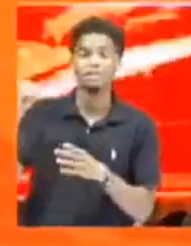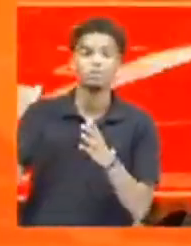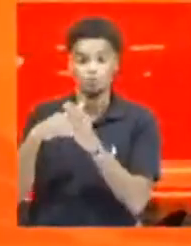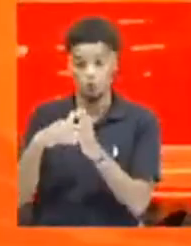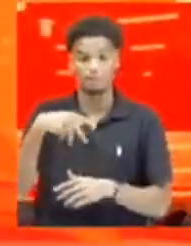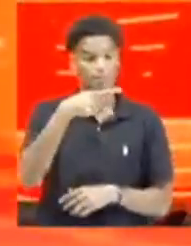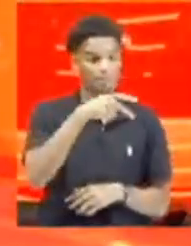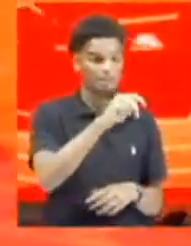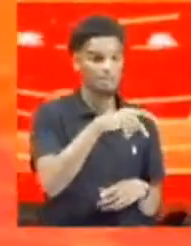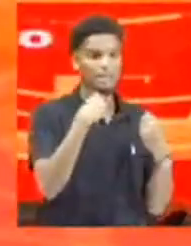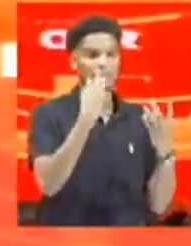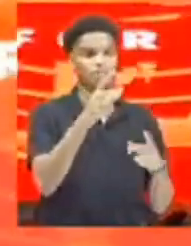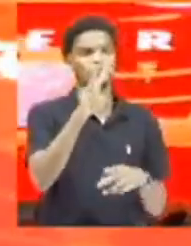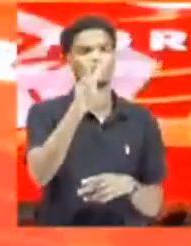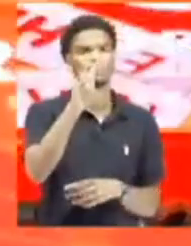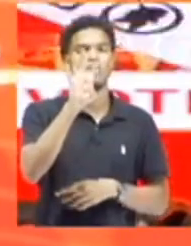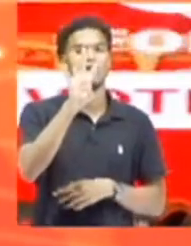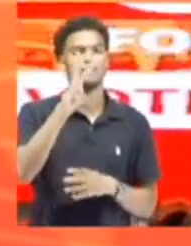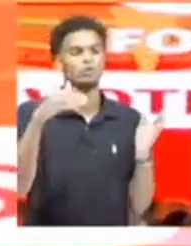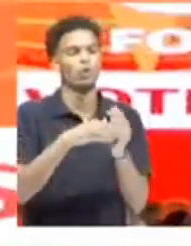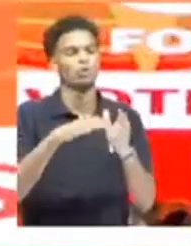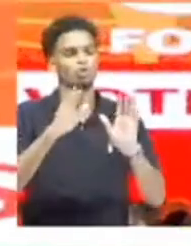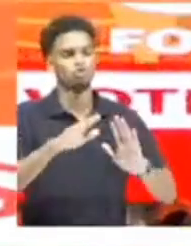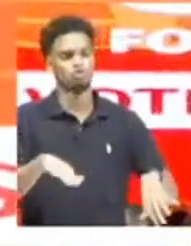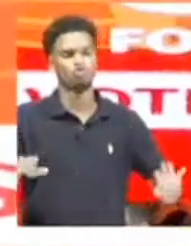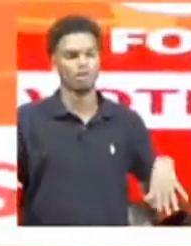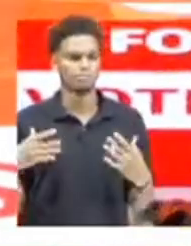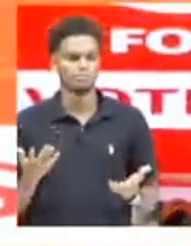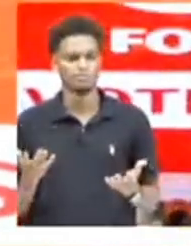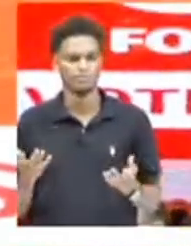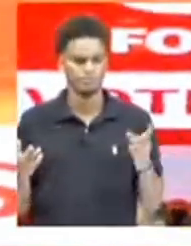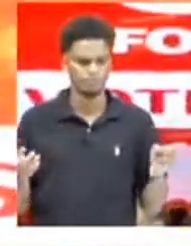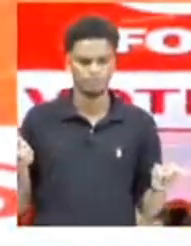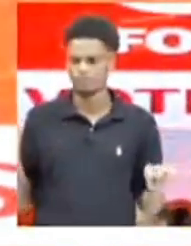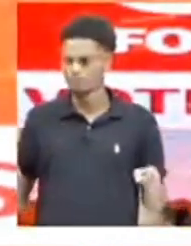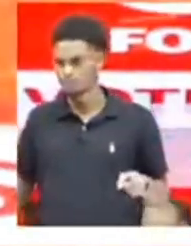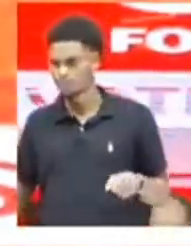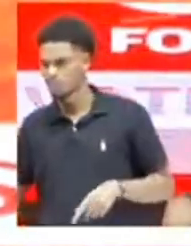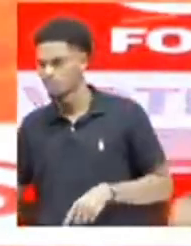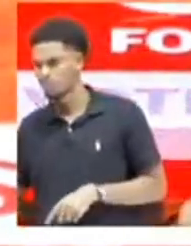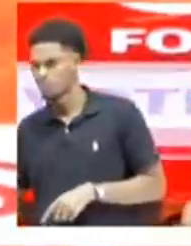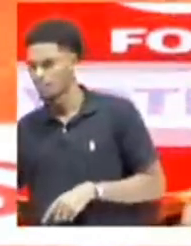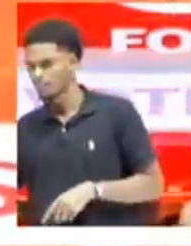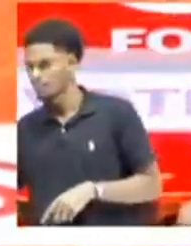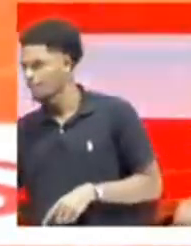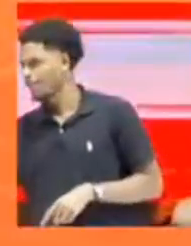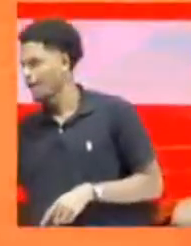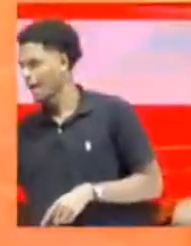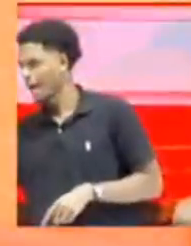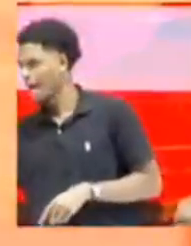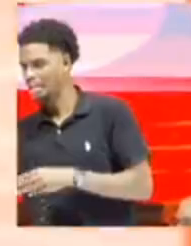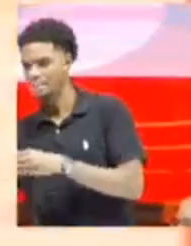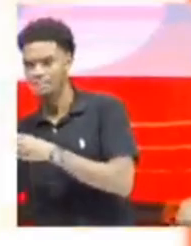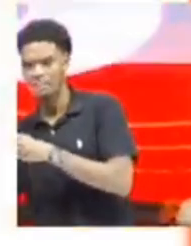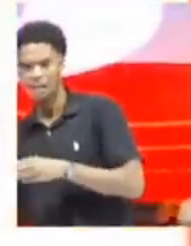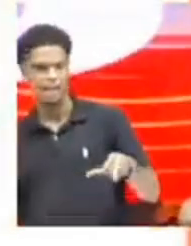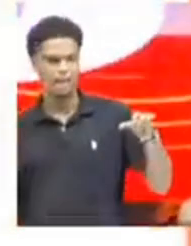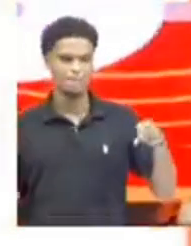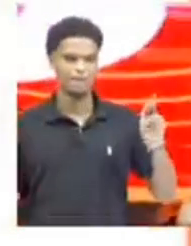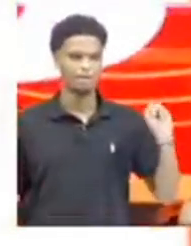children, when the JLP give $180 and the PNP give